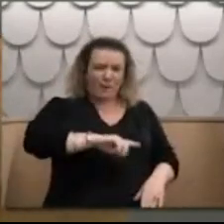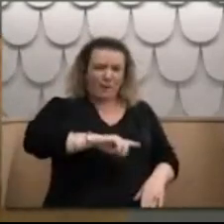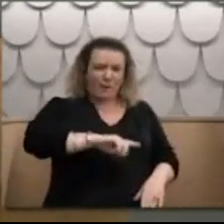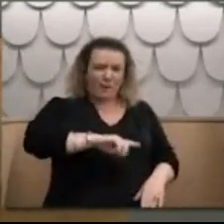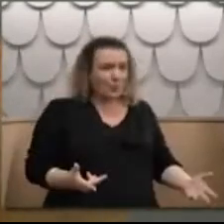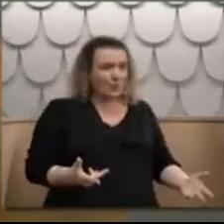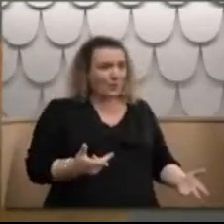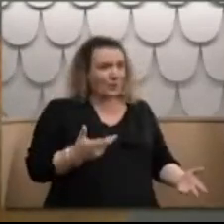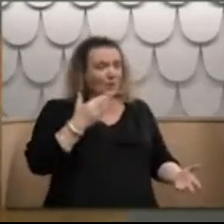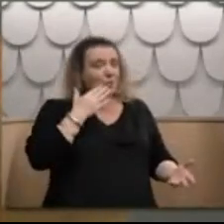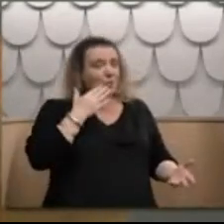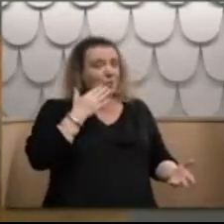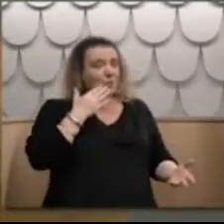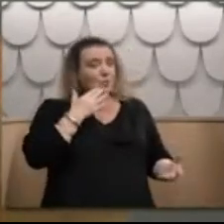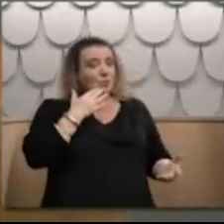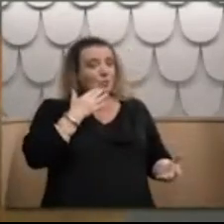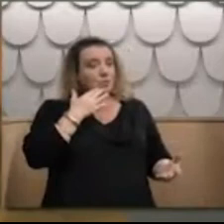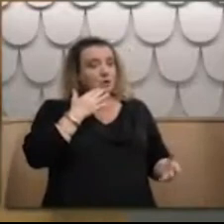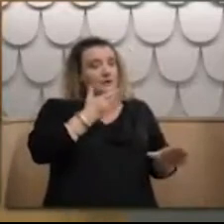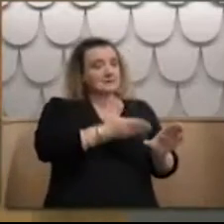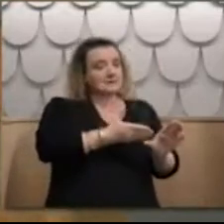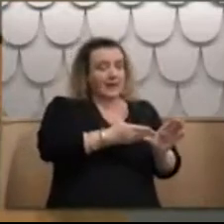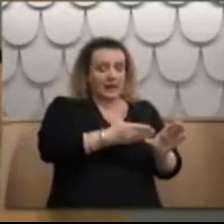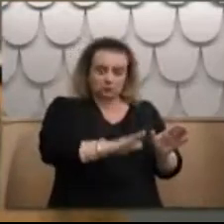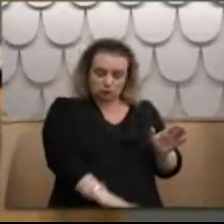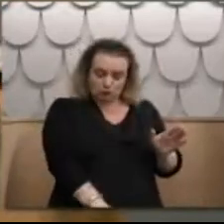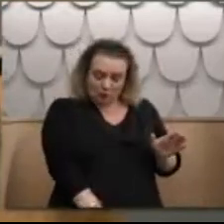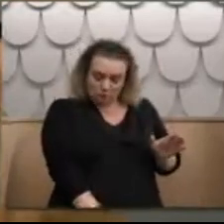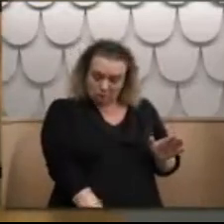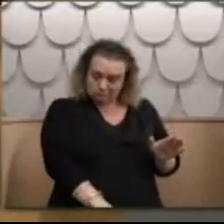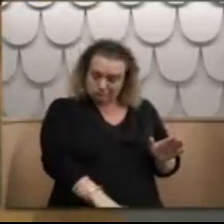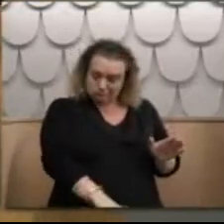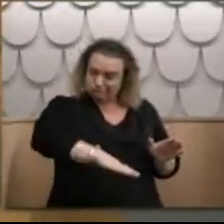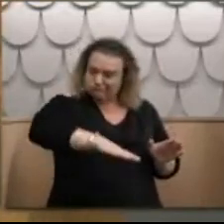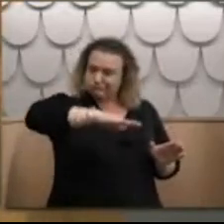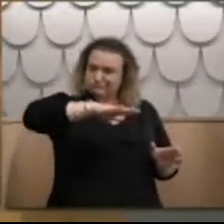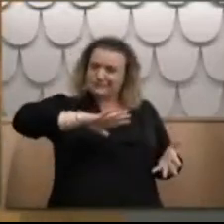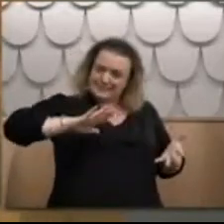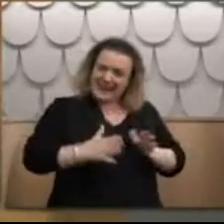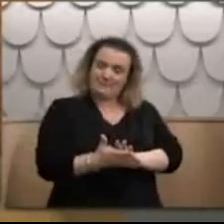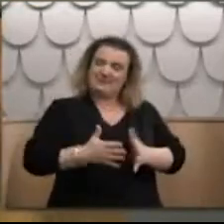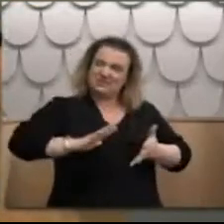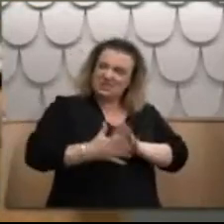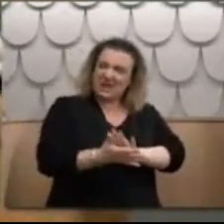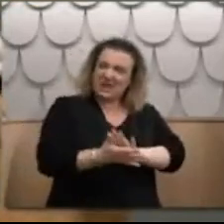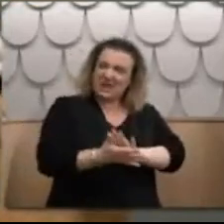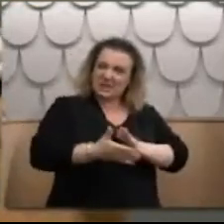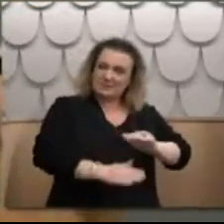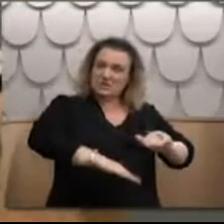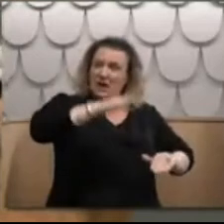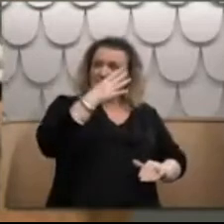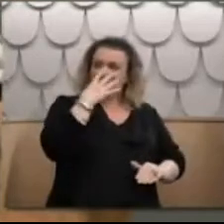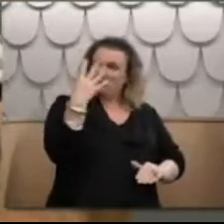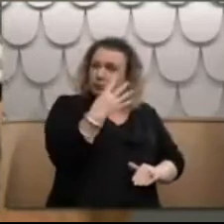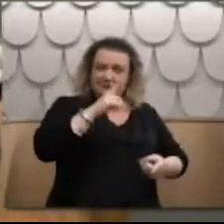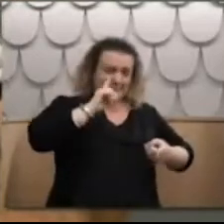I was a young child, that they were damaging right up to the age of 14, and from the age of 14, I was all getting picked